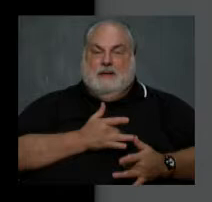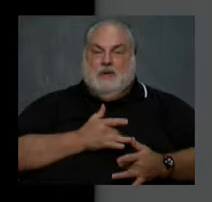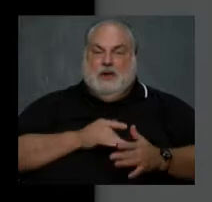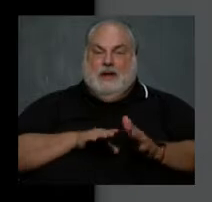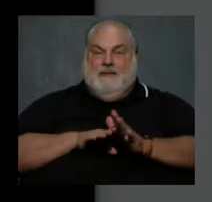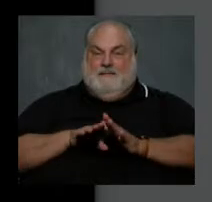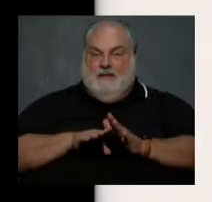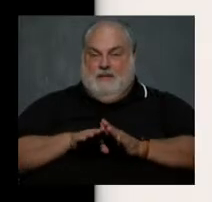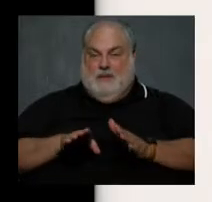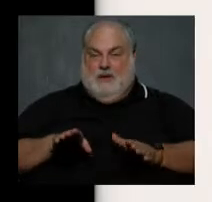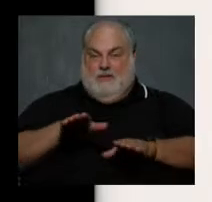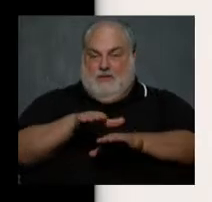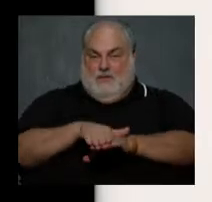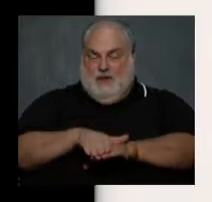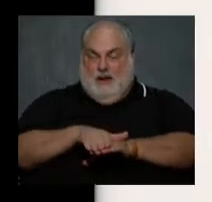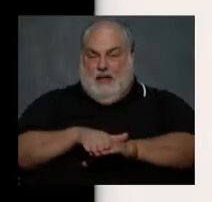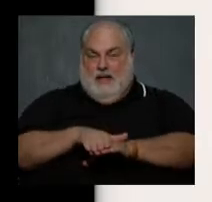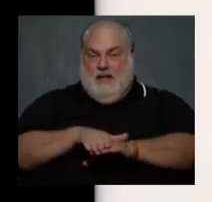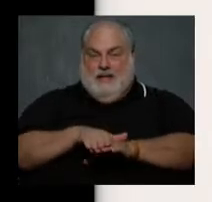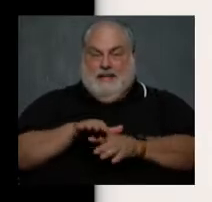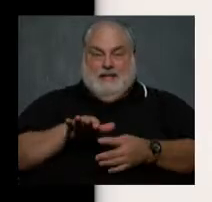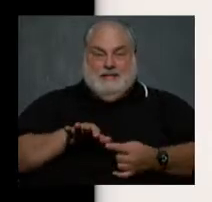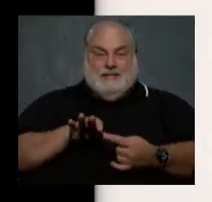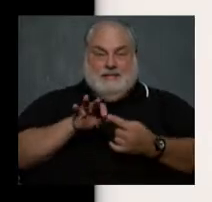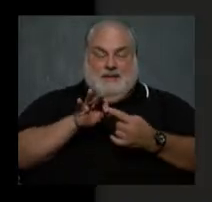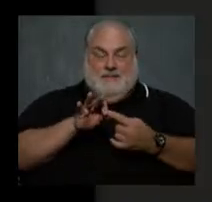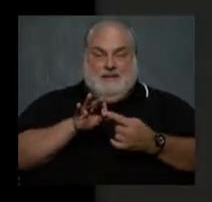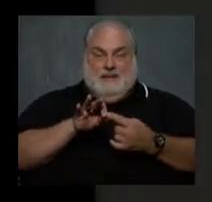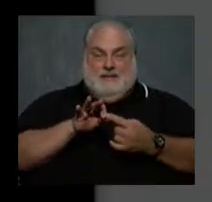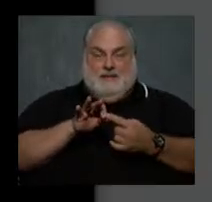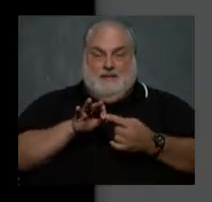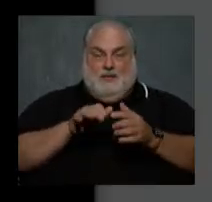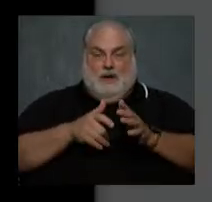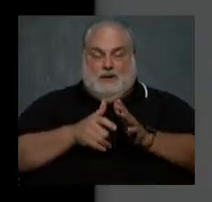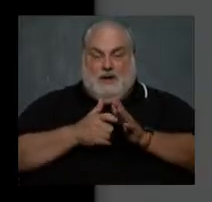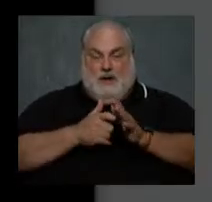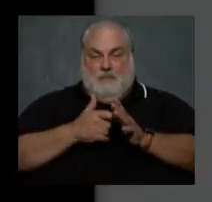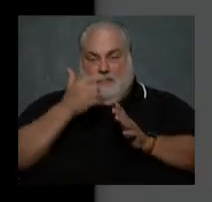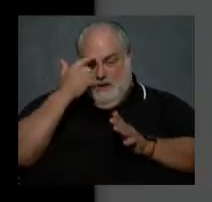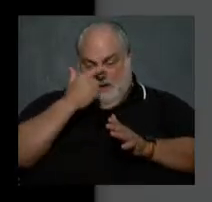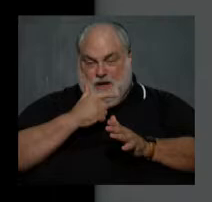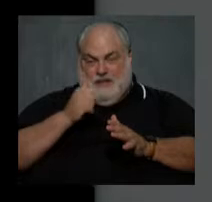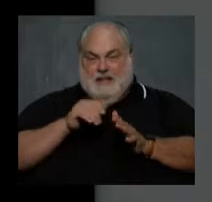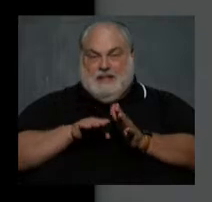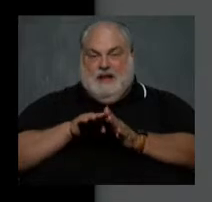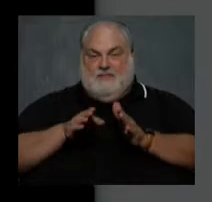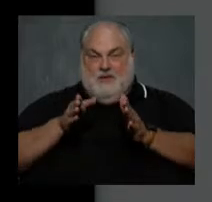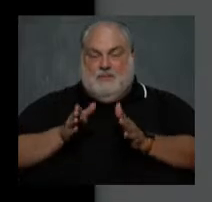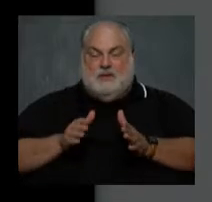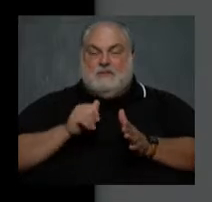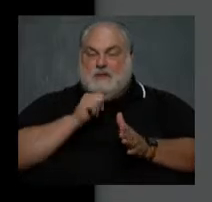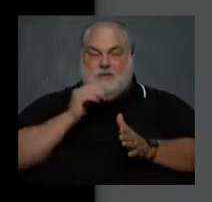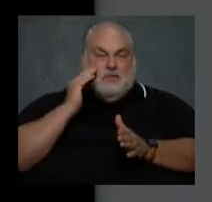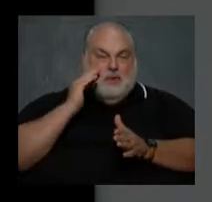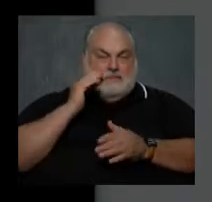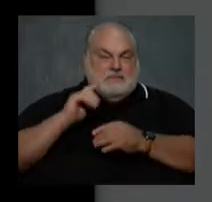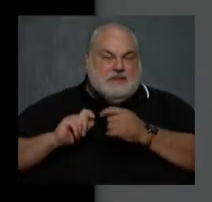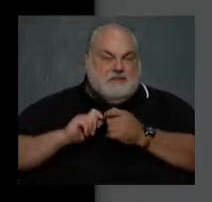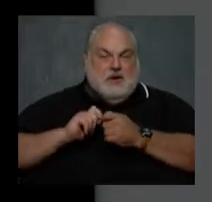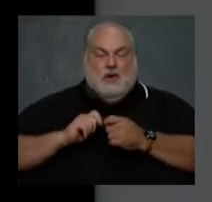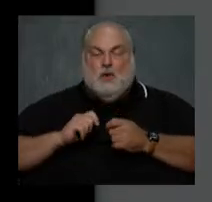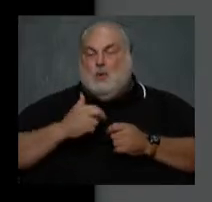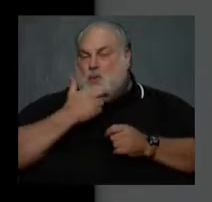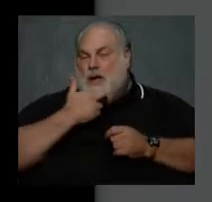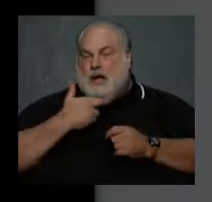Midtown Design Overlay District. The exceptions are related to the site development criteria, mostly due to the developer not knowing the particular restaurant and/or